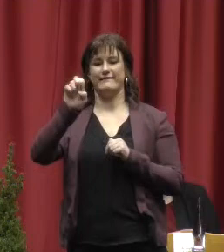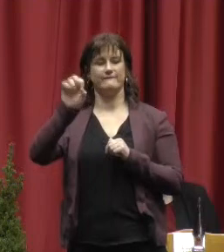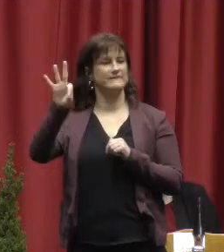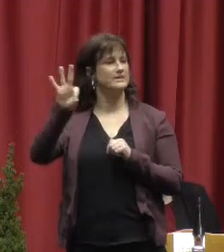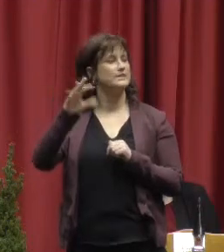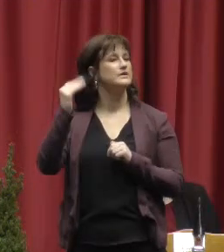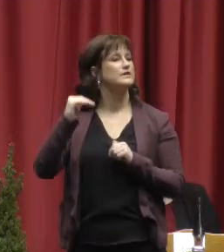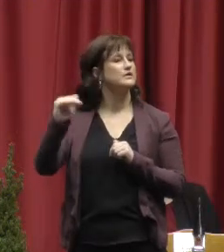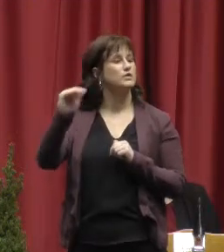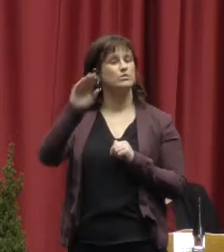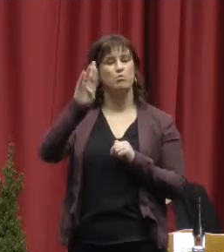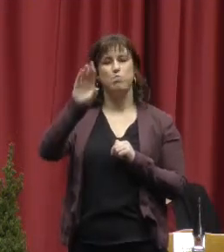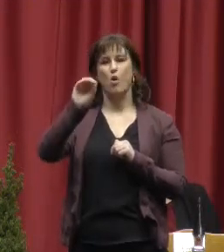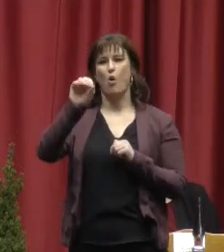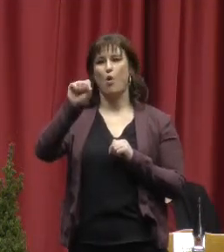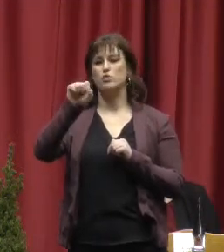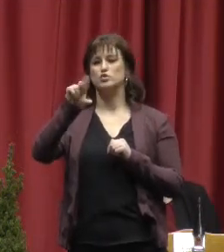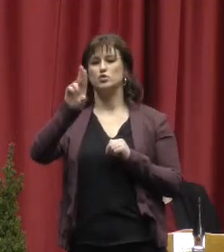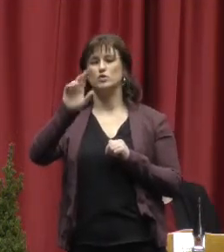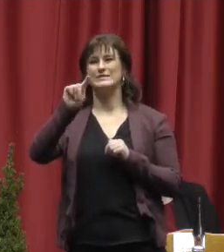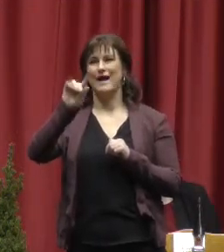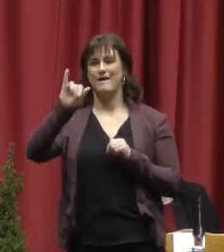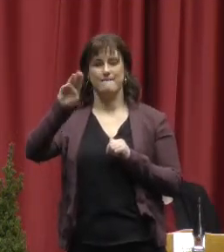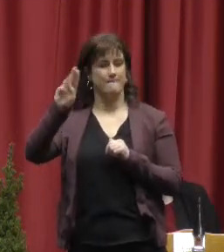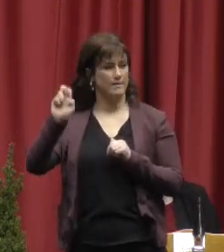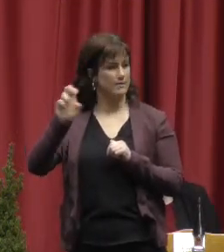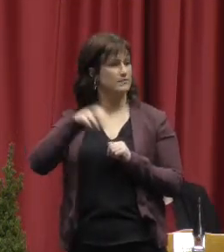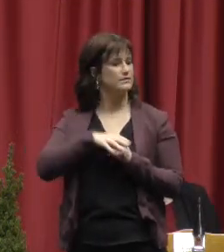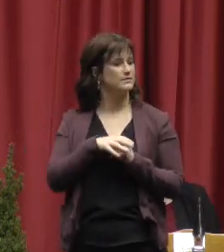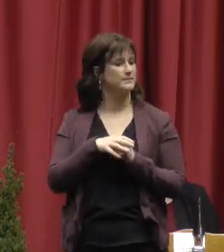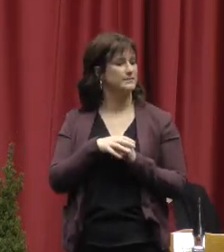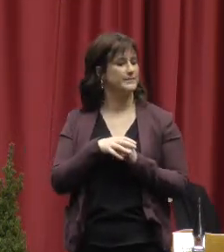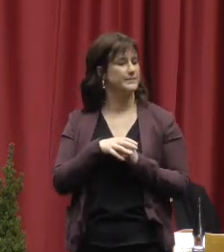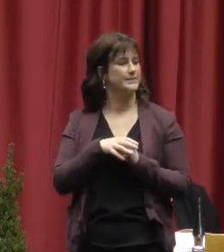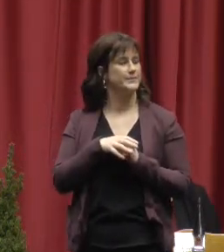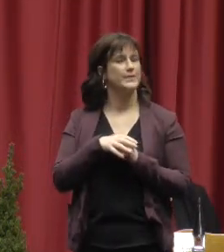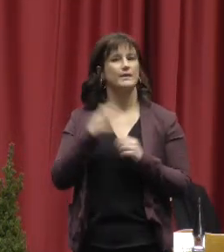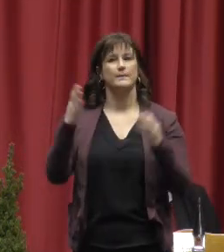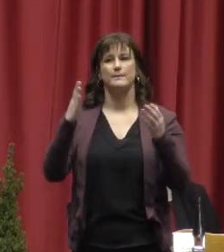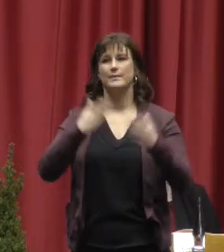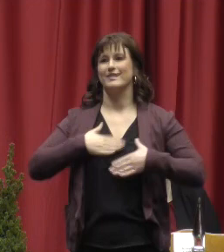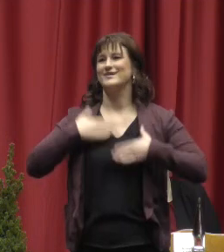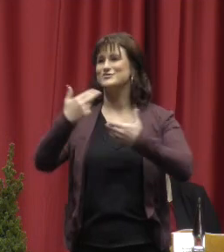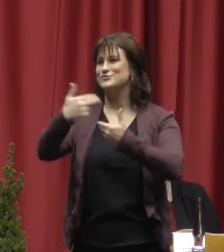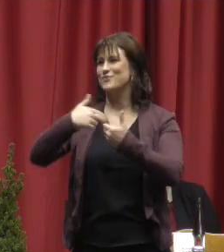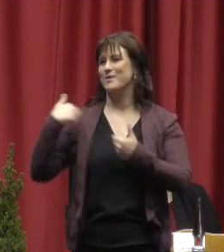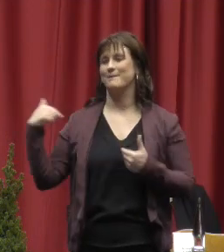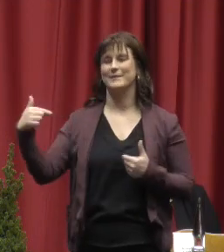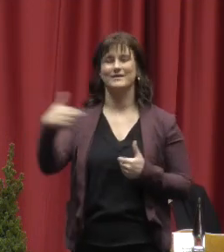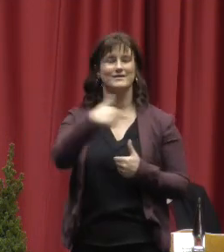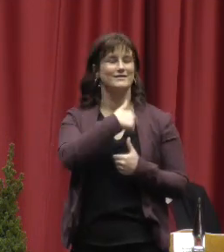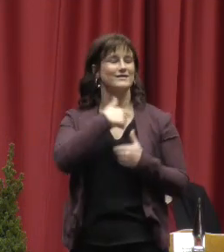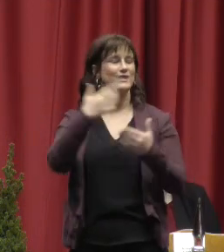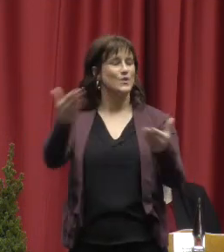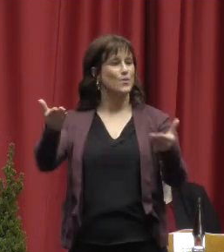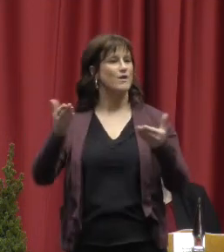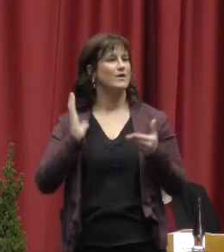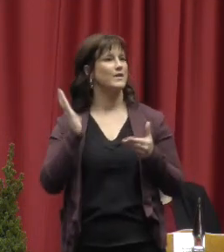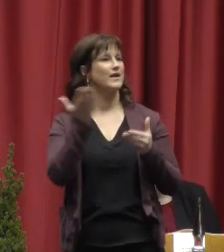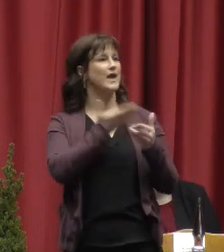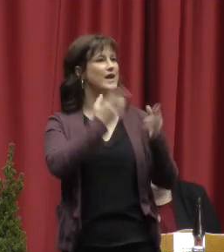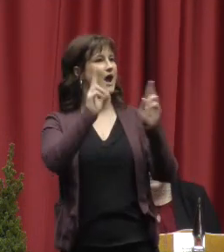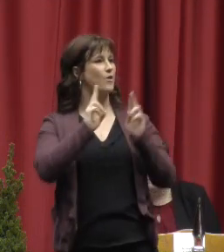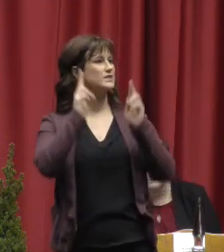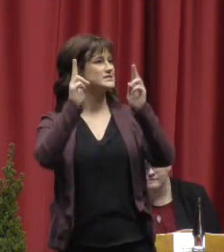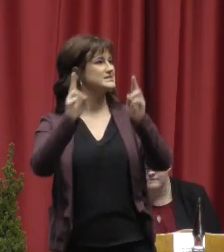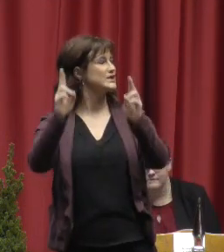Tan, Chunlin Wang. Please join me in welcoming our very distinguished